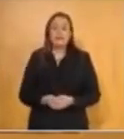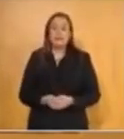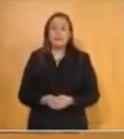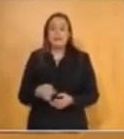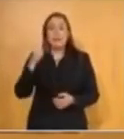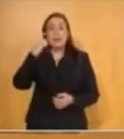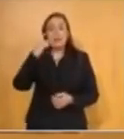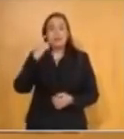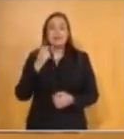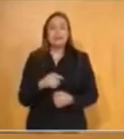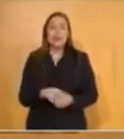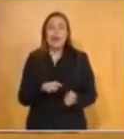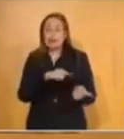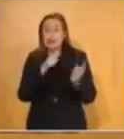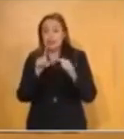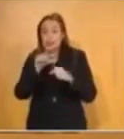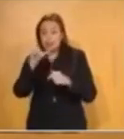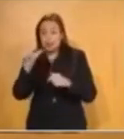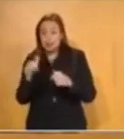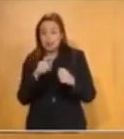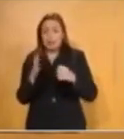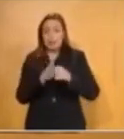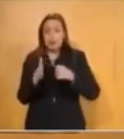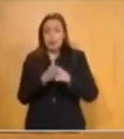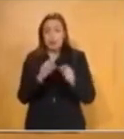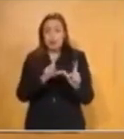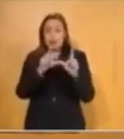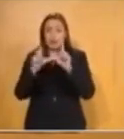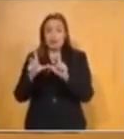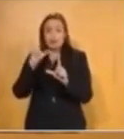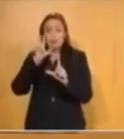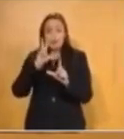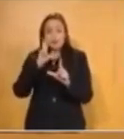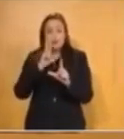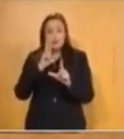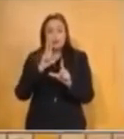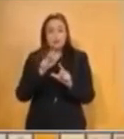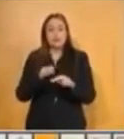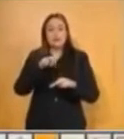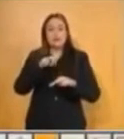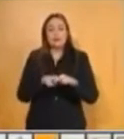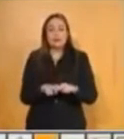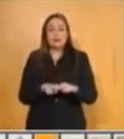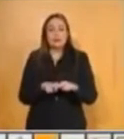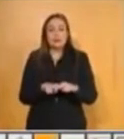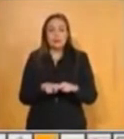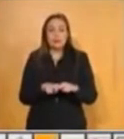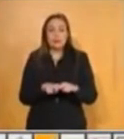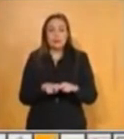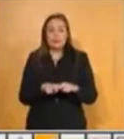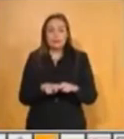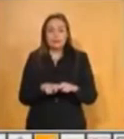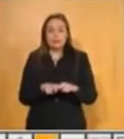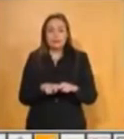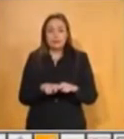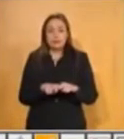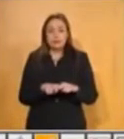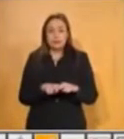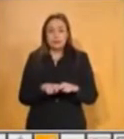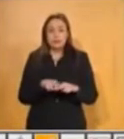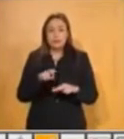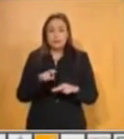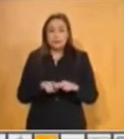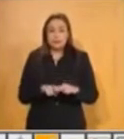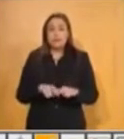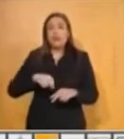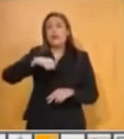final. Vemos en el siguiente panel y ya en la escena él aparece sentado a un lado de la ventana del